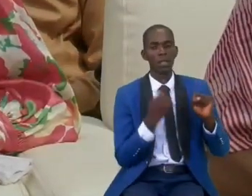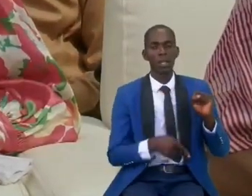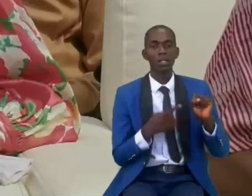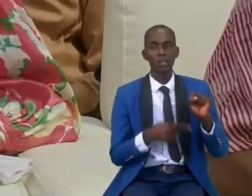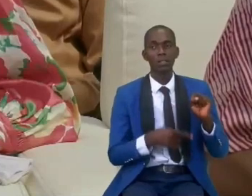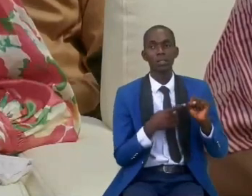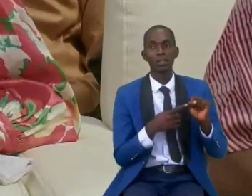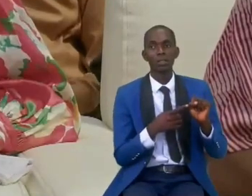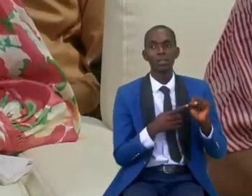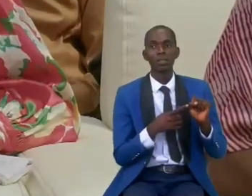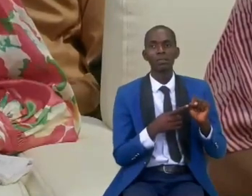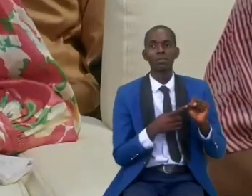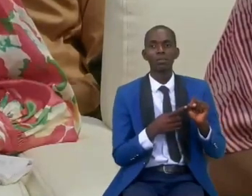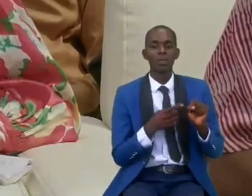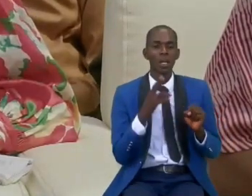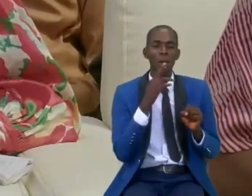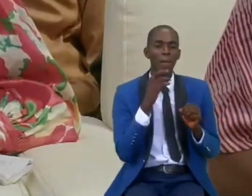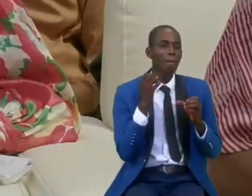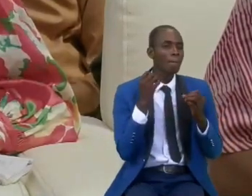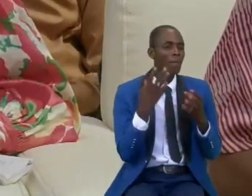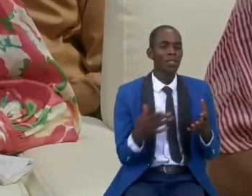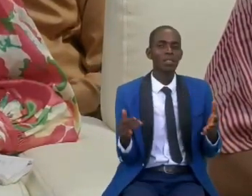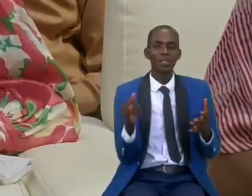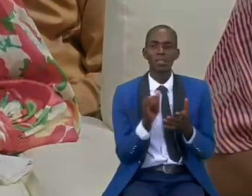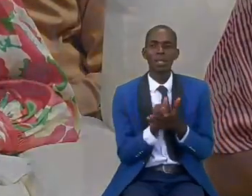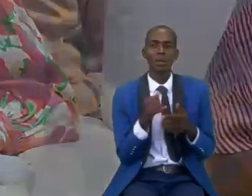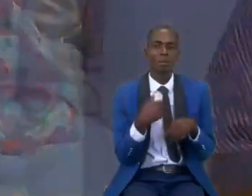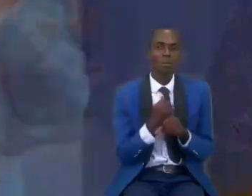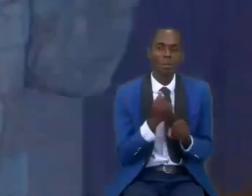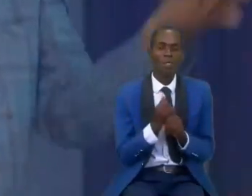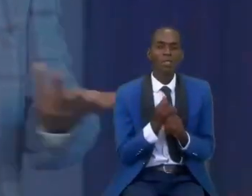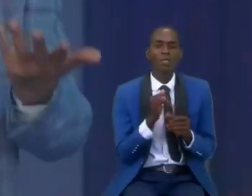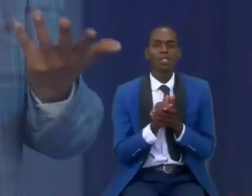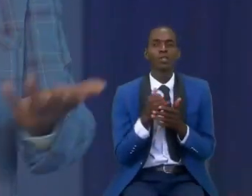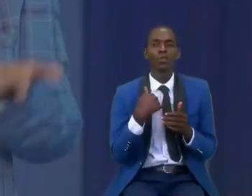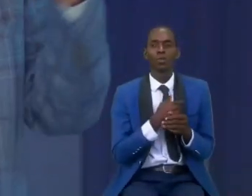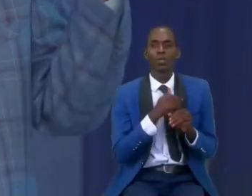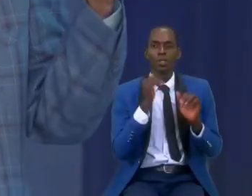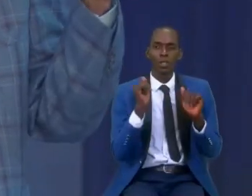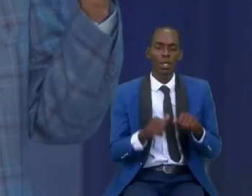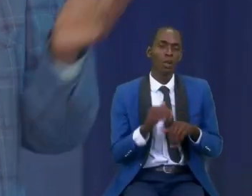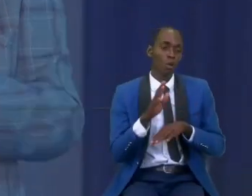that we can call, that is much the summary of it all.